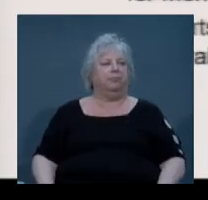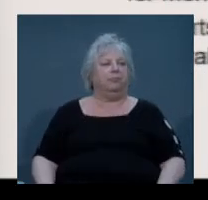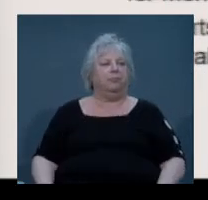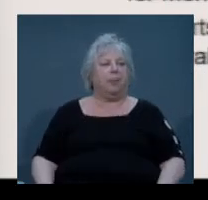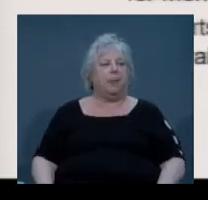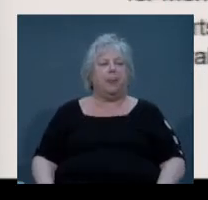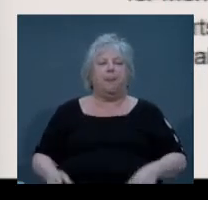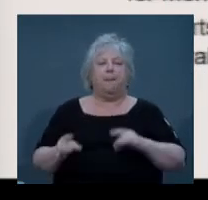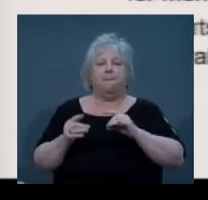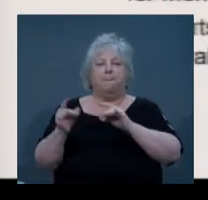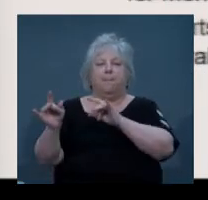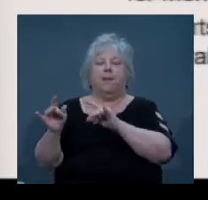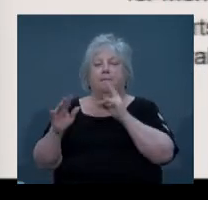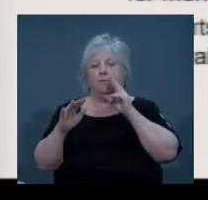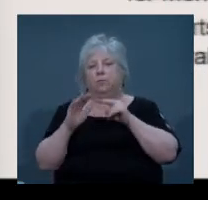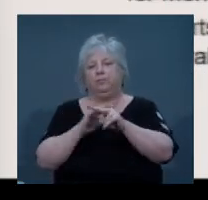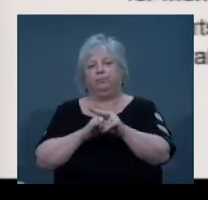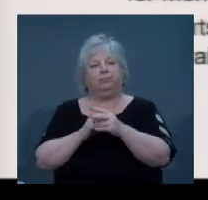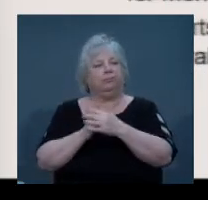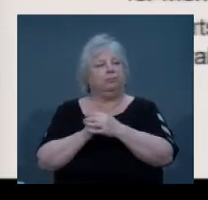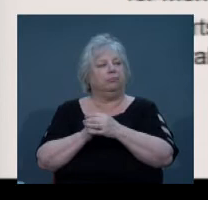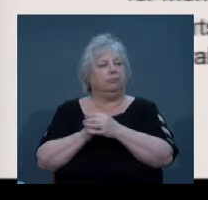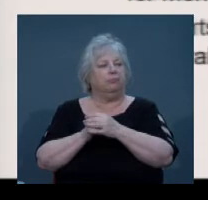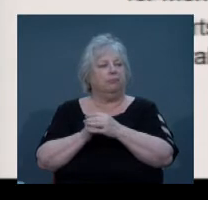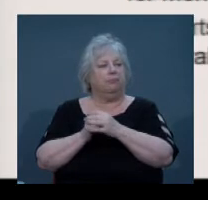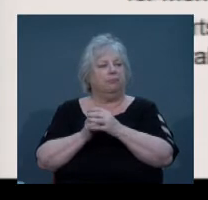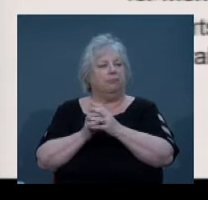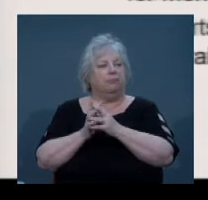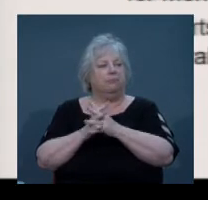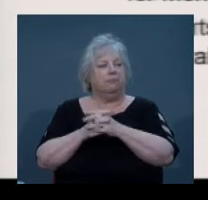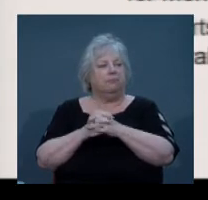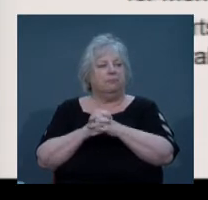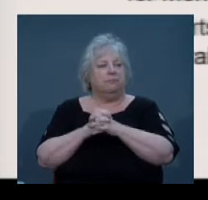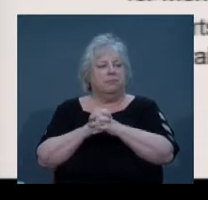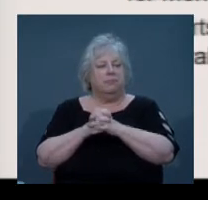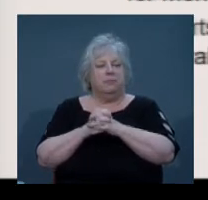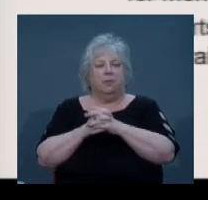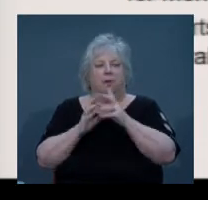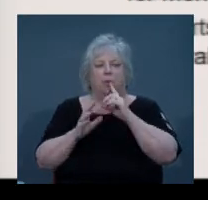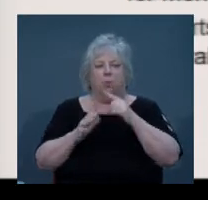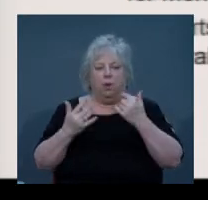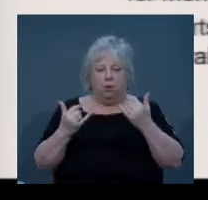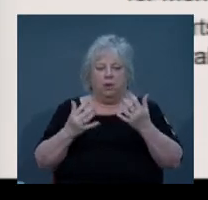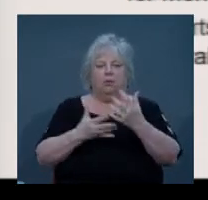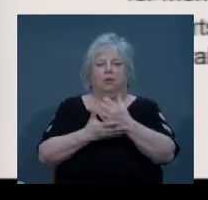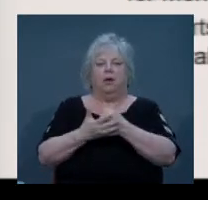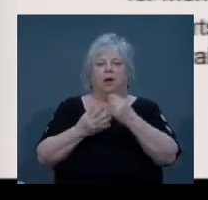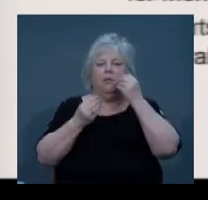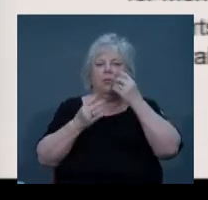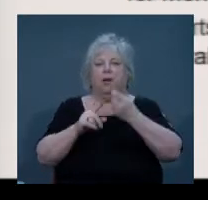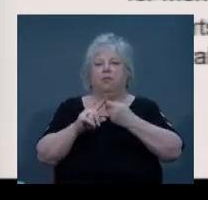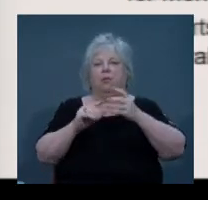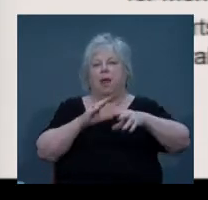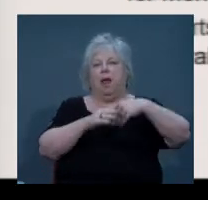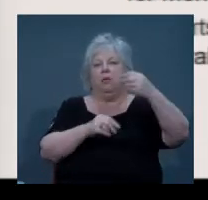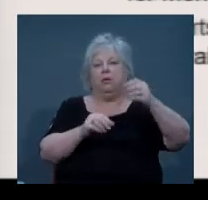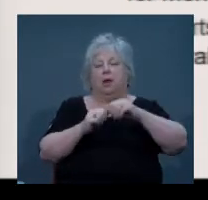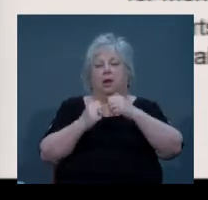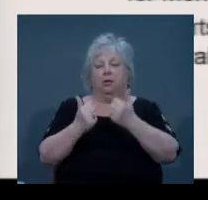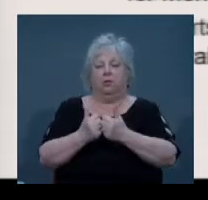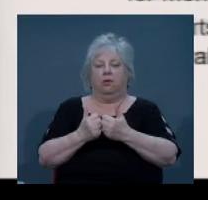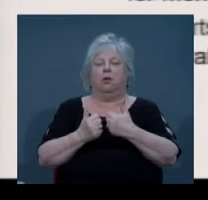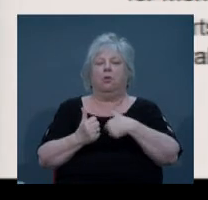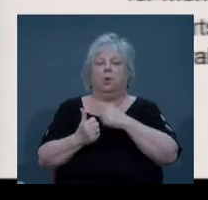Continuing on with our expenditure forecasting, we are obtaining information from our outside agencies. We're